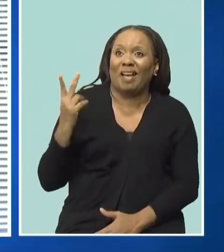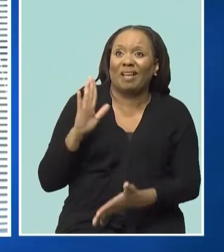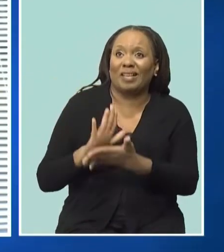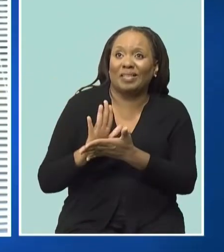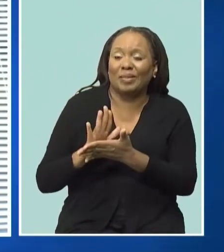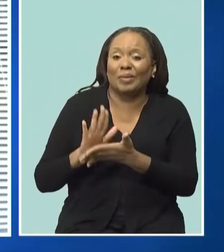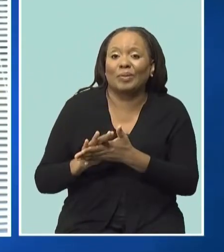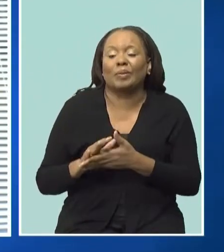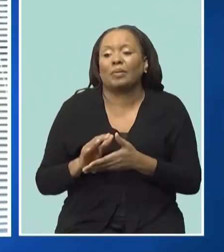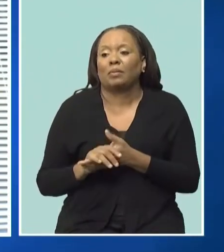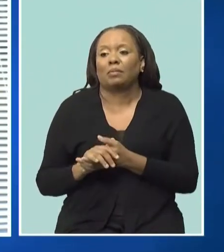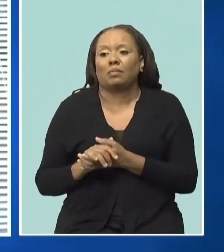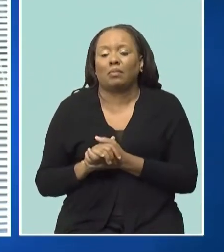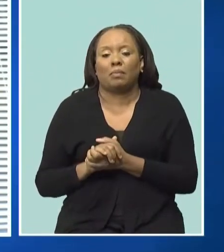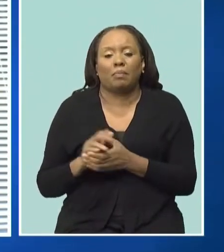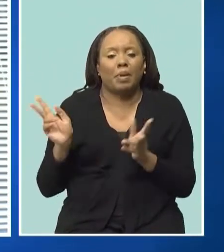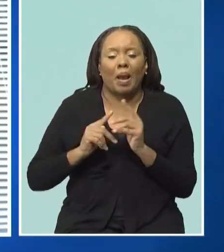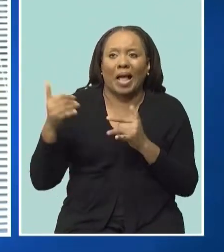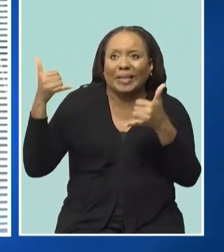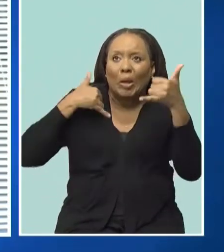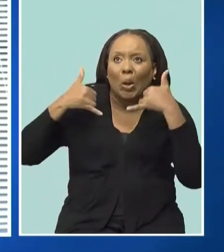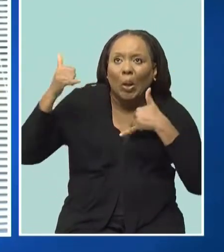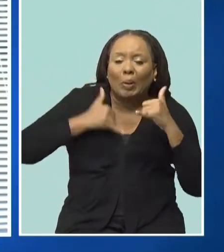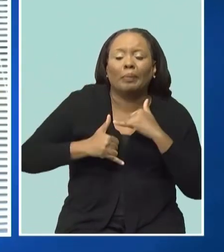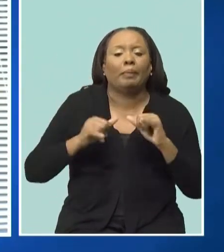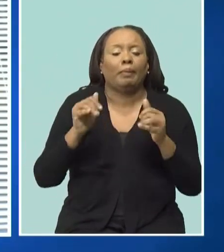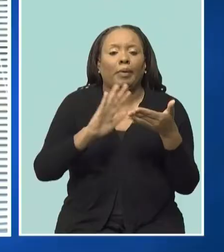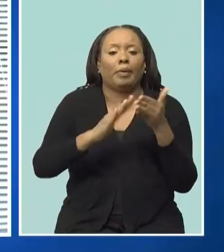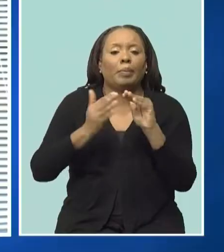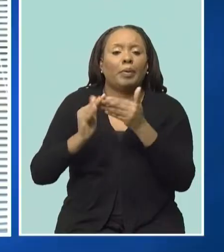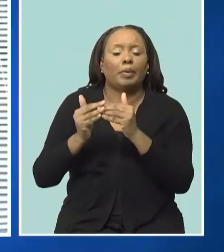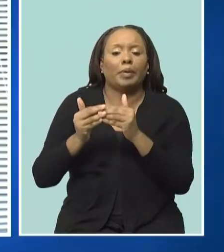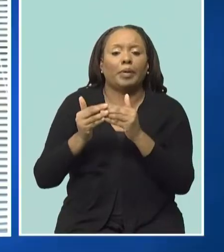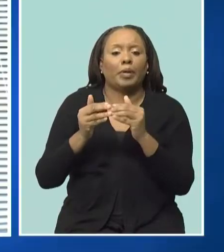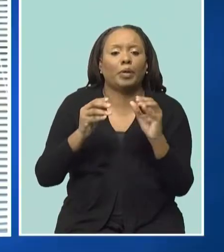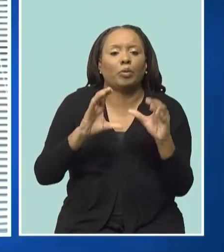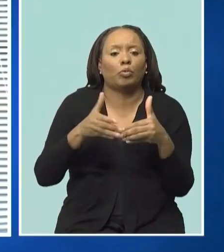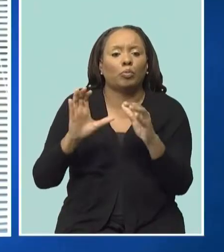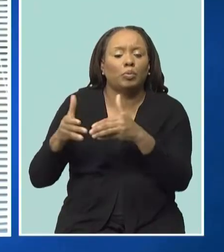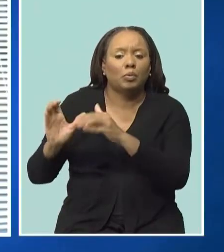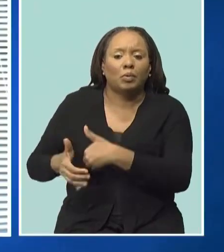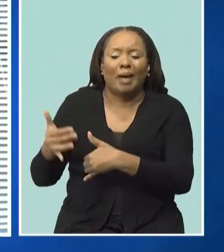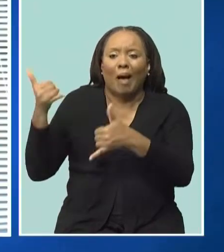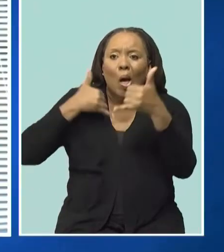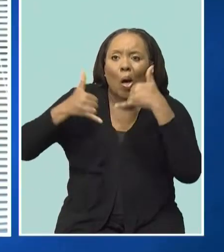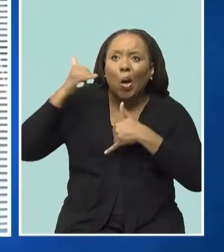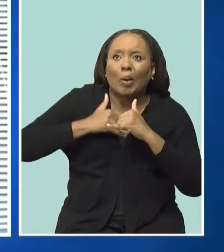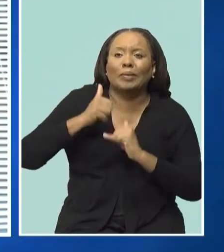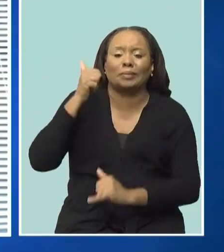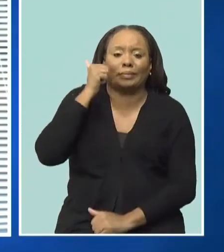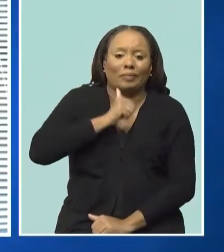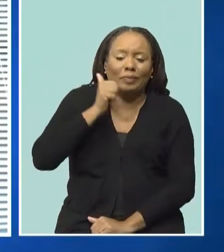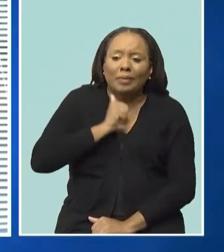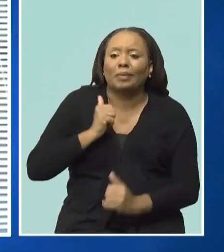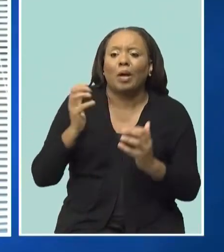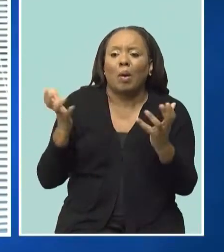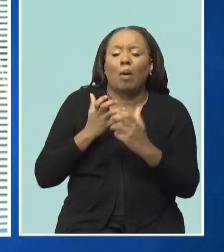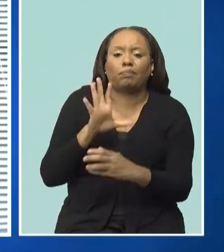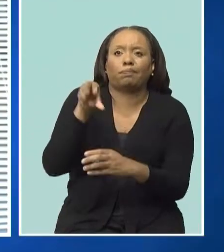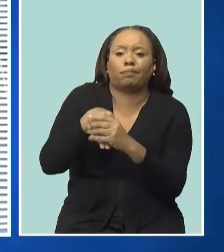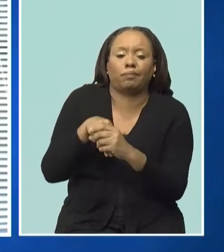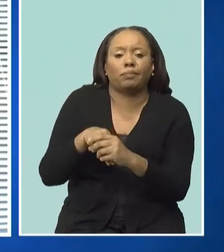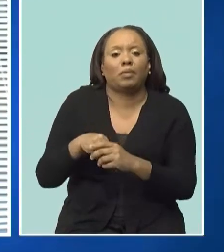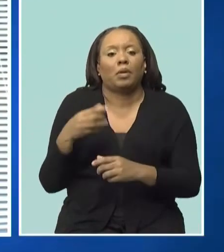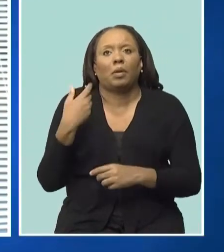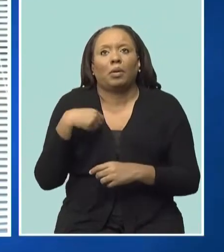Schools are calling every single day. Community groups are calling every single day, saying that they want to be able to participate. We are